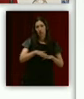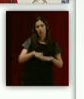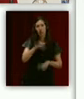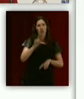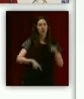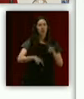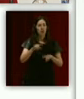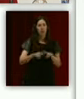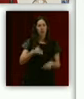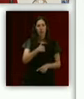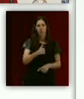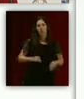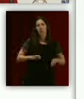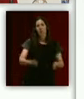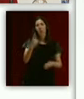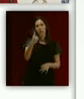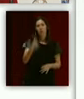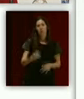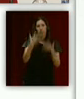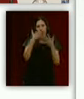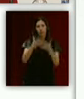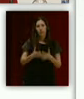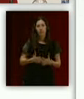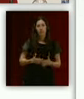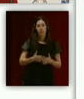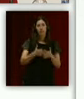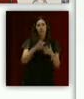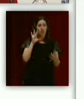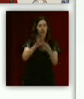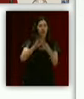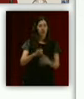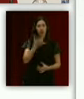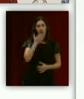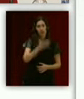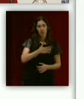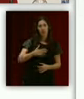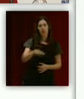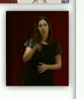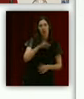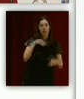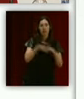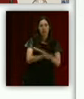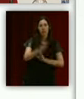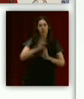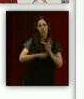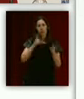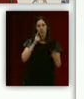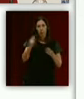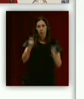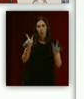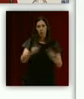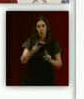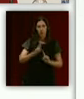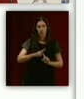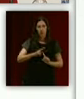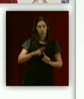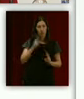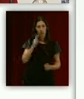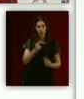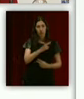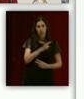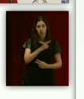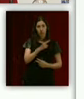we are showing here, and then an extra matrix for the specific features of each device. So if we were to select the